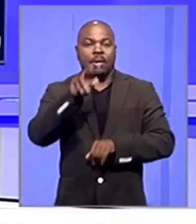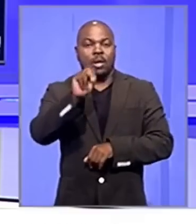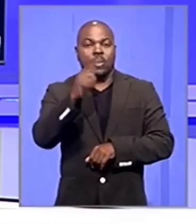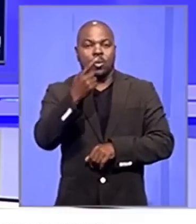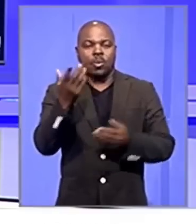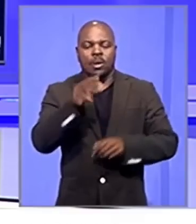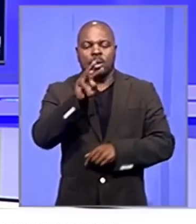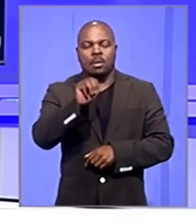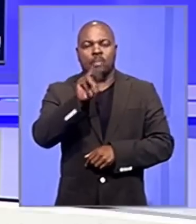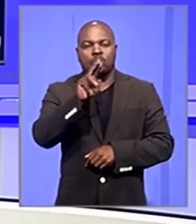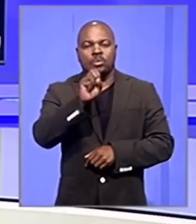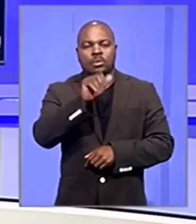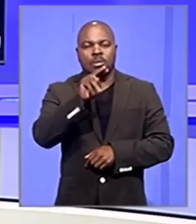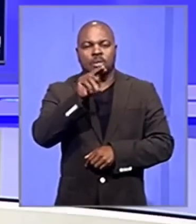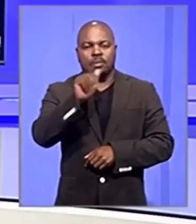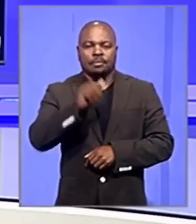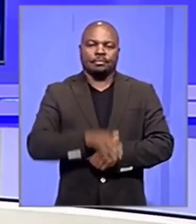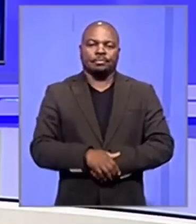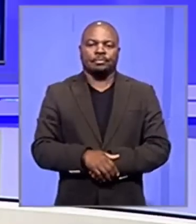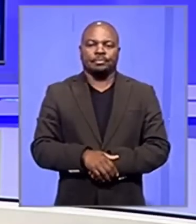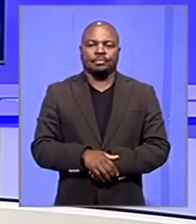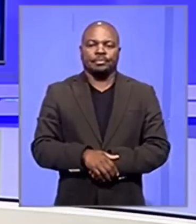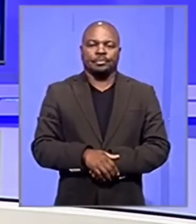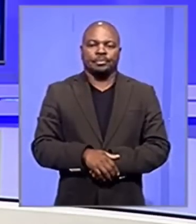le Musina.